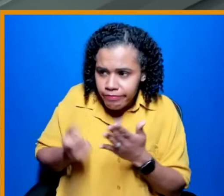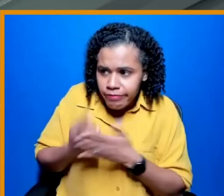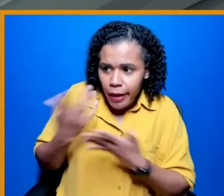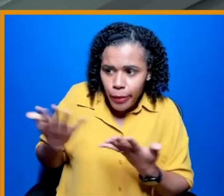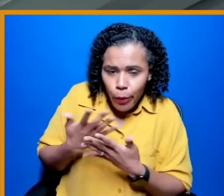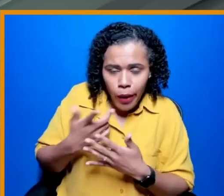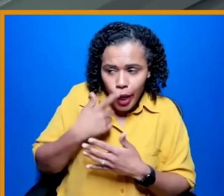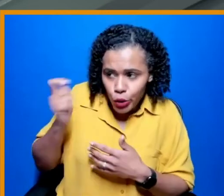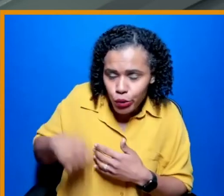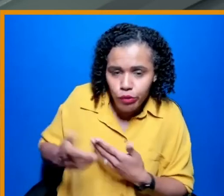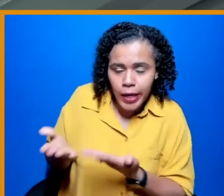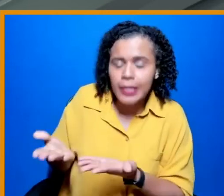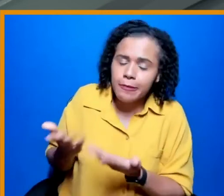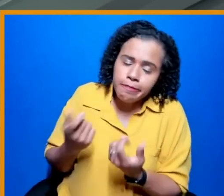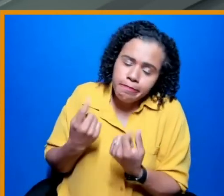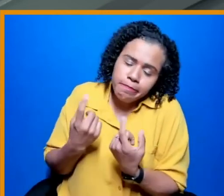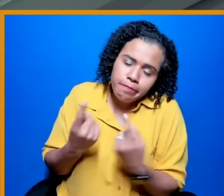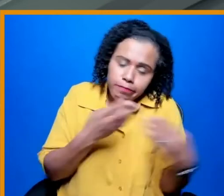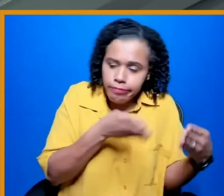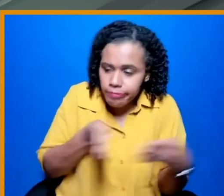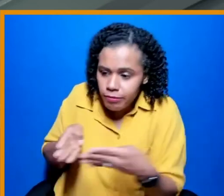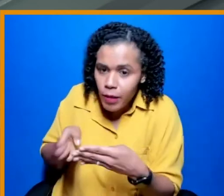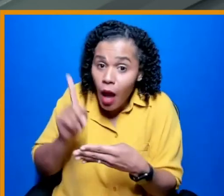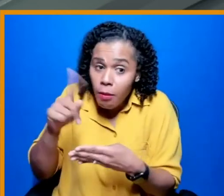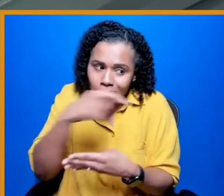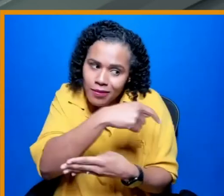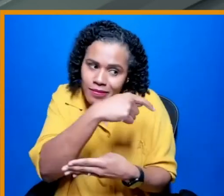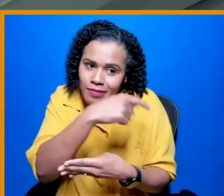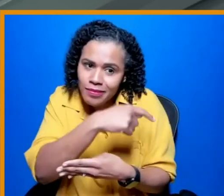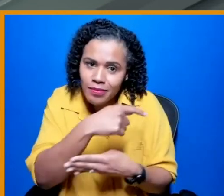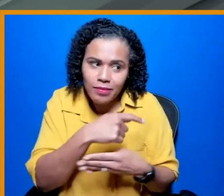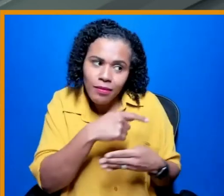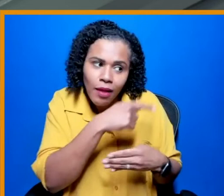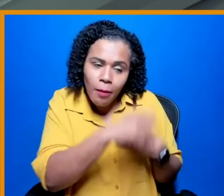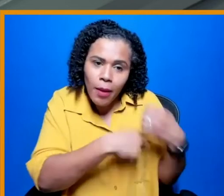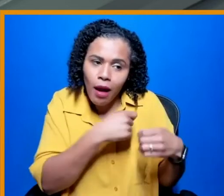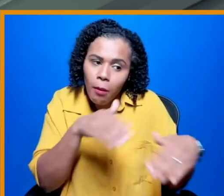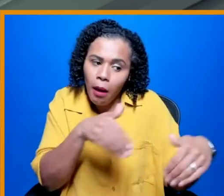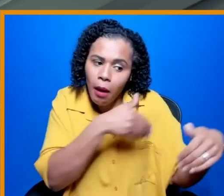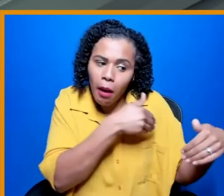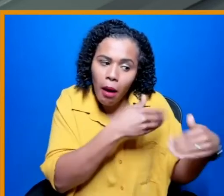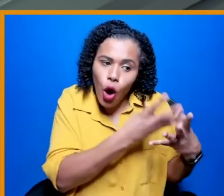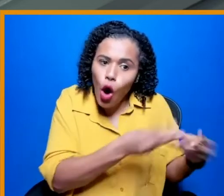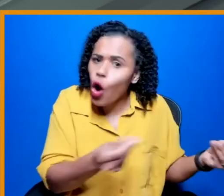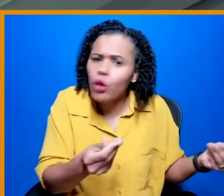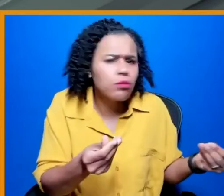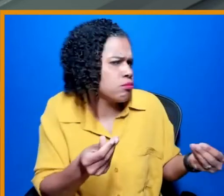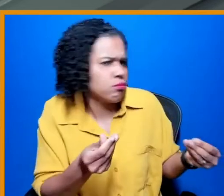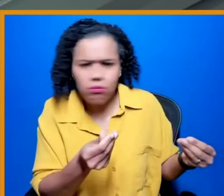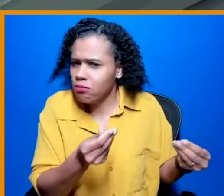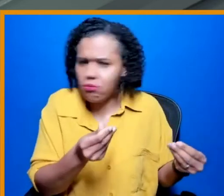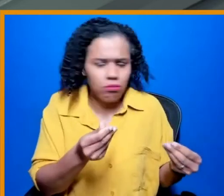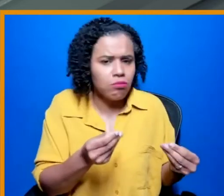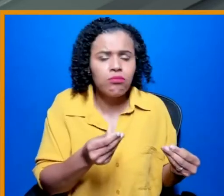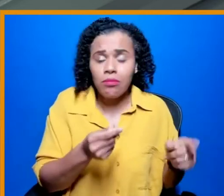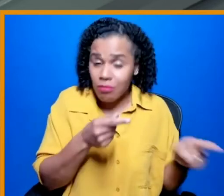in Ukraine. But that doesn't mean that Partygate has gone away. It would be an utter